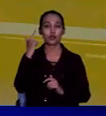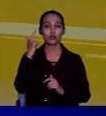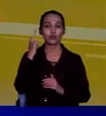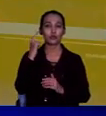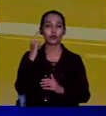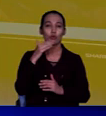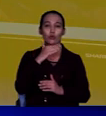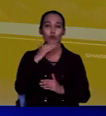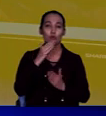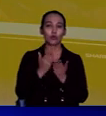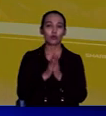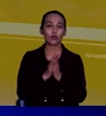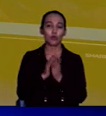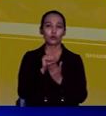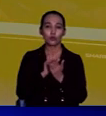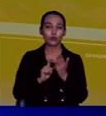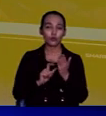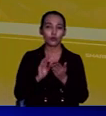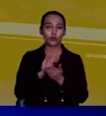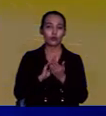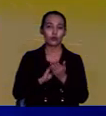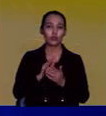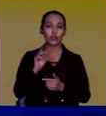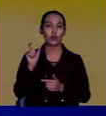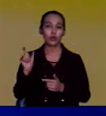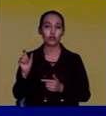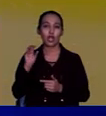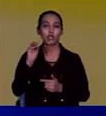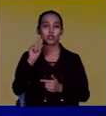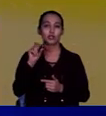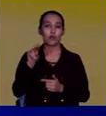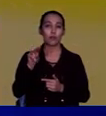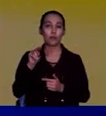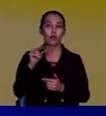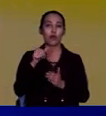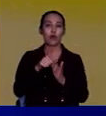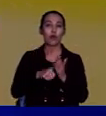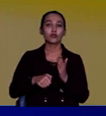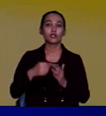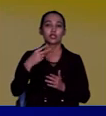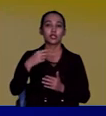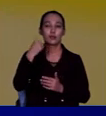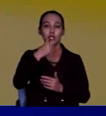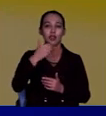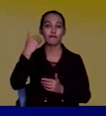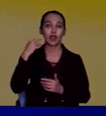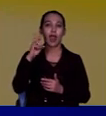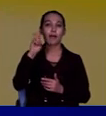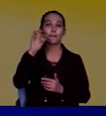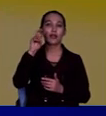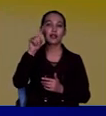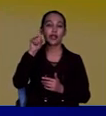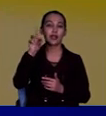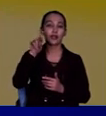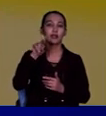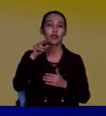masalchi, shoir hisoblangan Ezop eramizdan 620 yil avval Bolgariyada tavallud